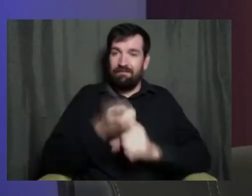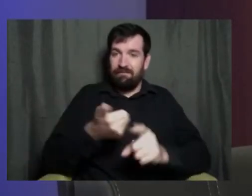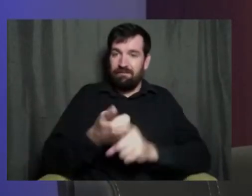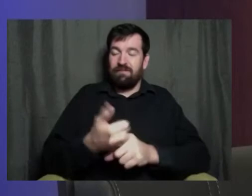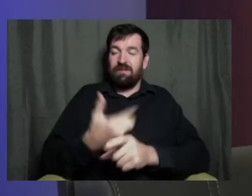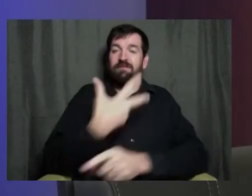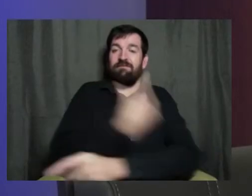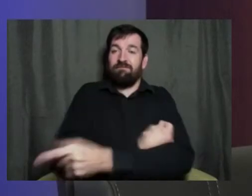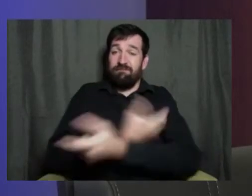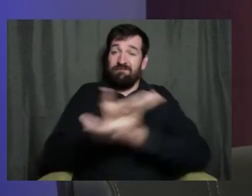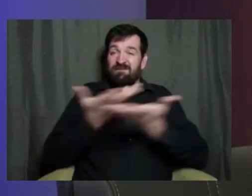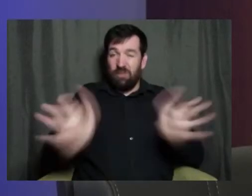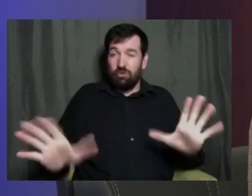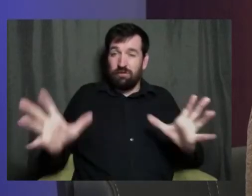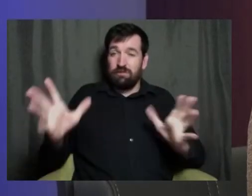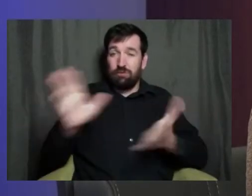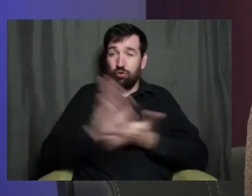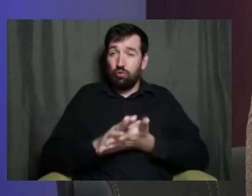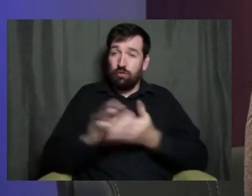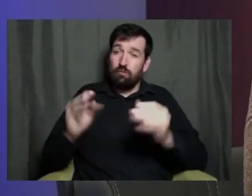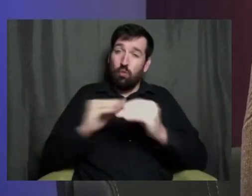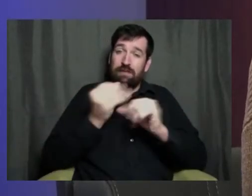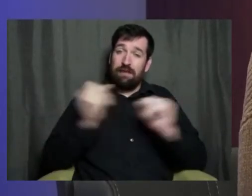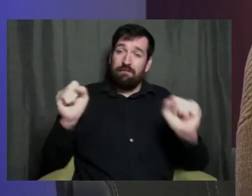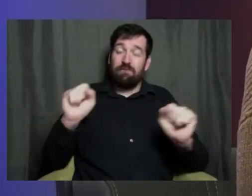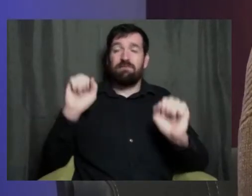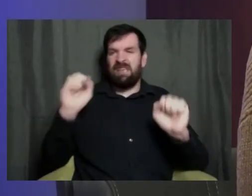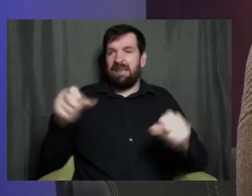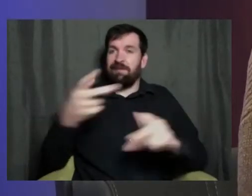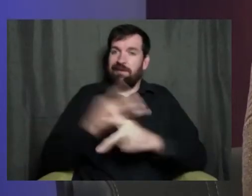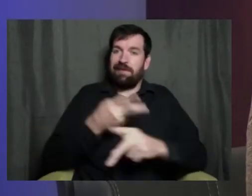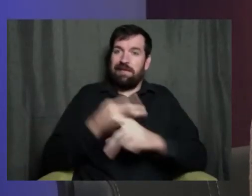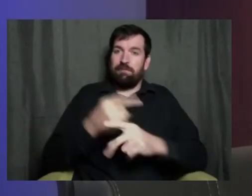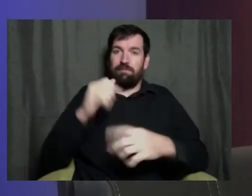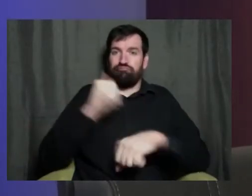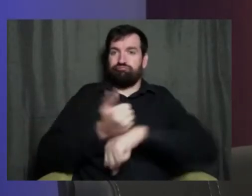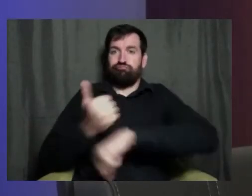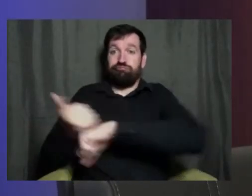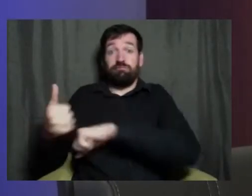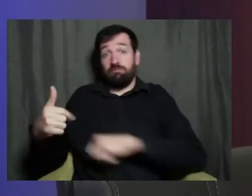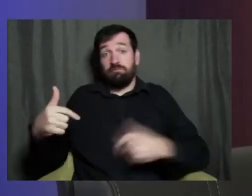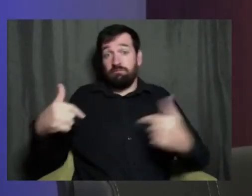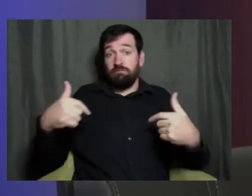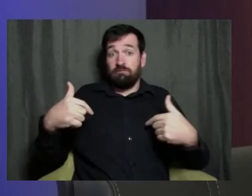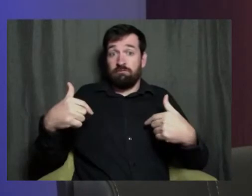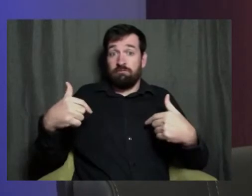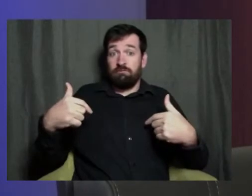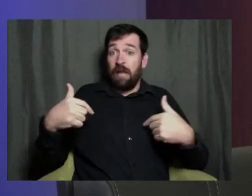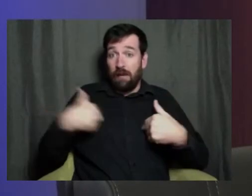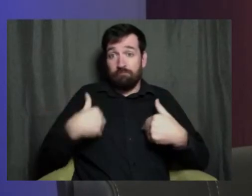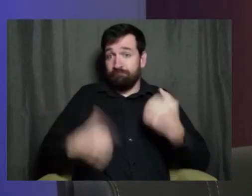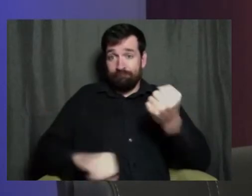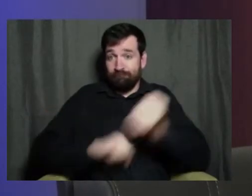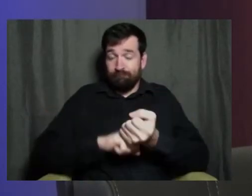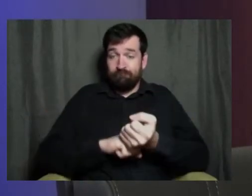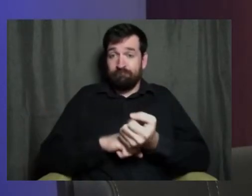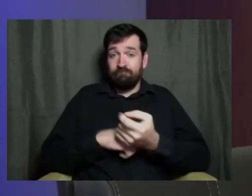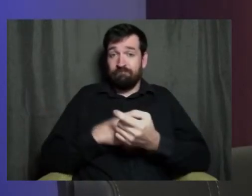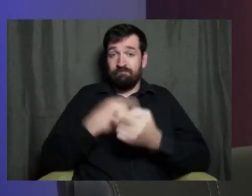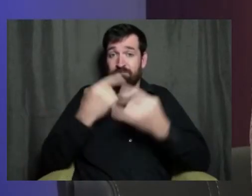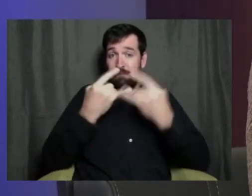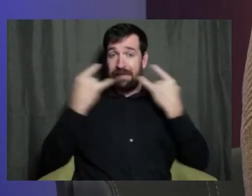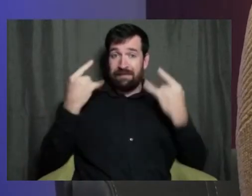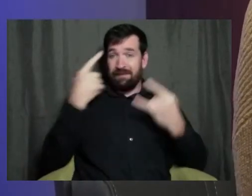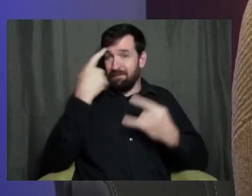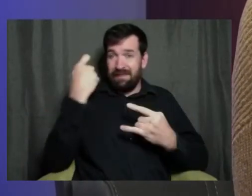safer, and we can keep some of those things in place. I am a fan of masking in the fall season because no one got the flu